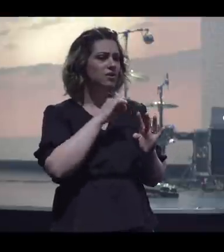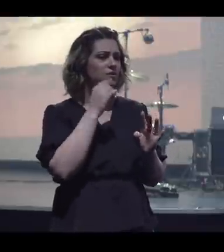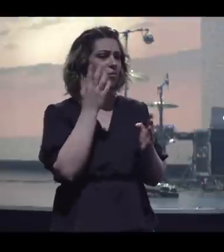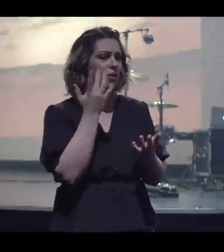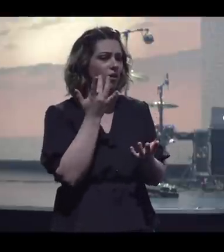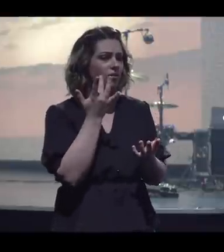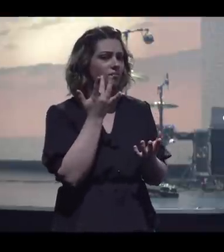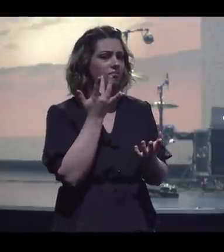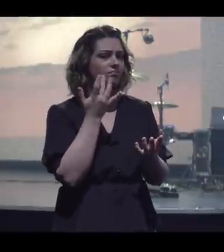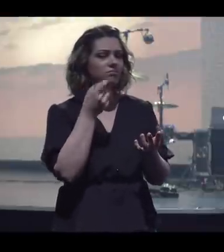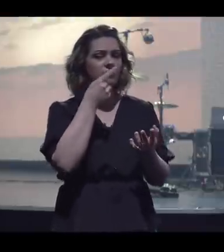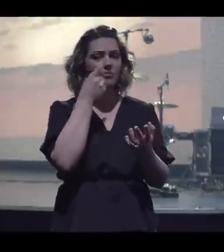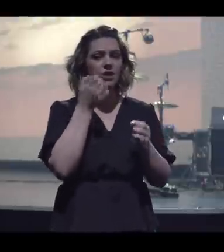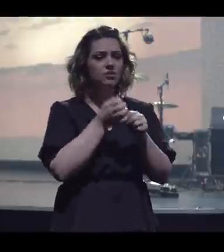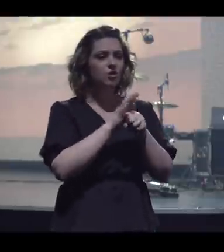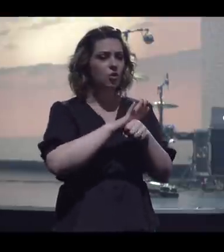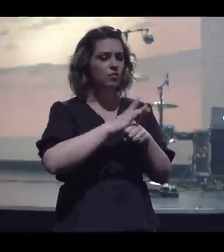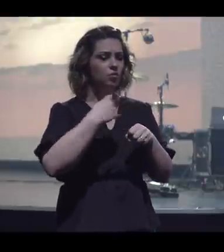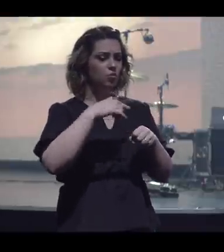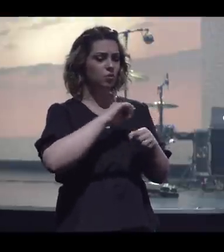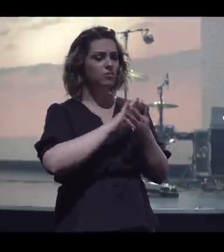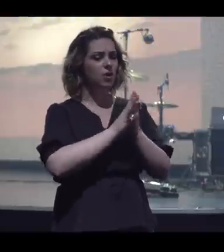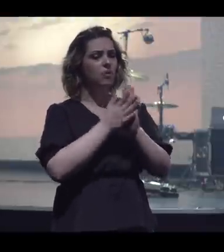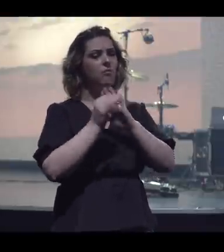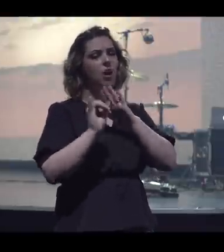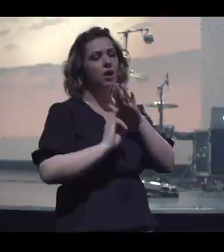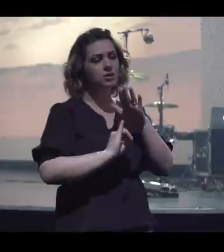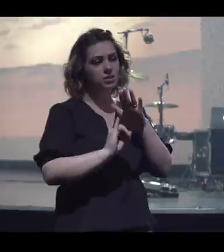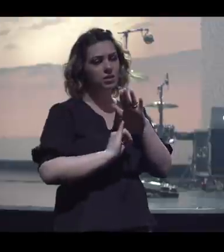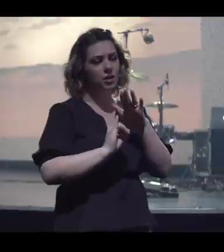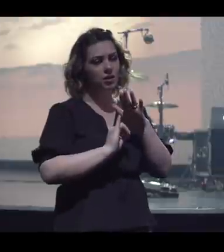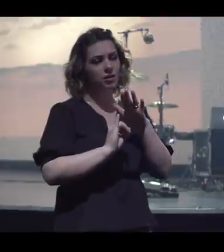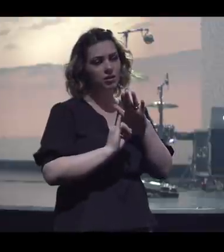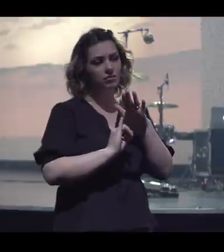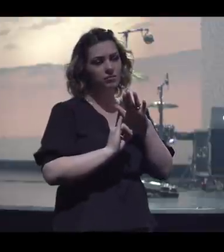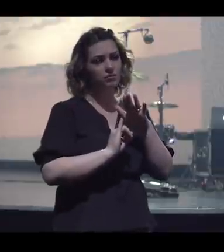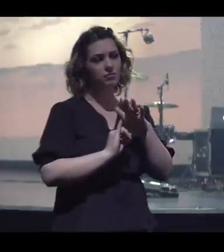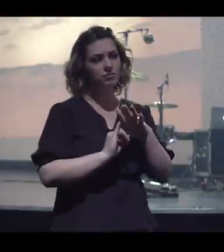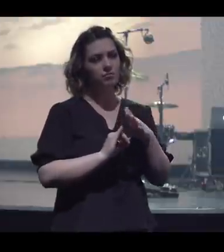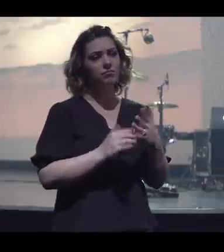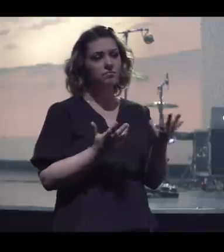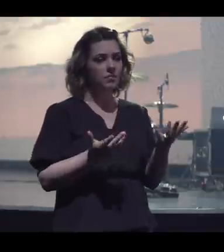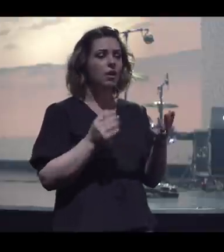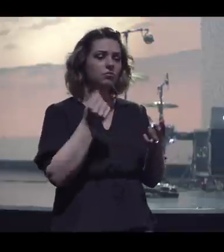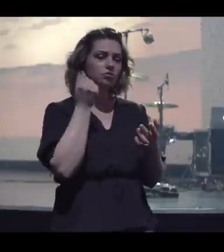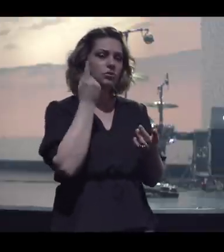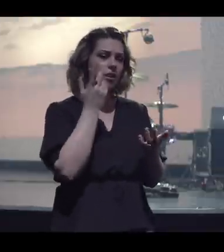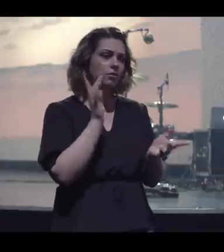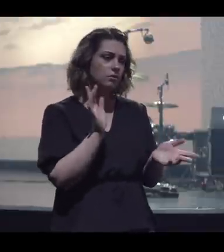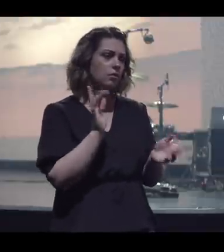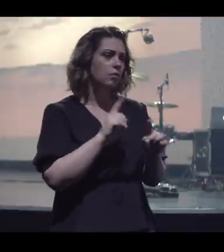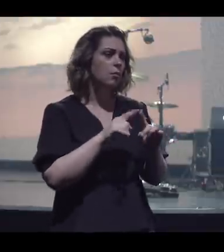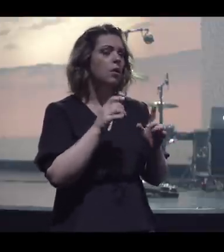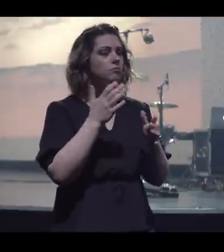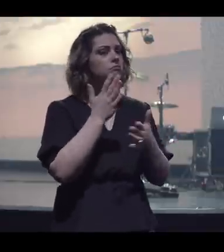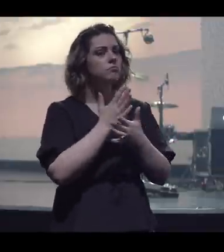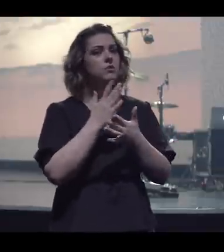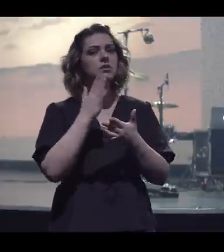of COVID, we have isolated. And look, rightly so. Some of you are watching online right now because you